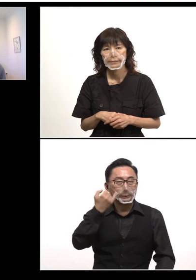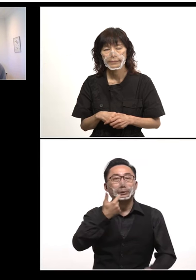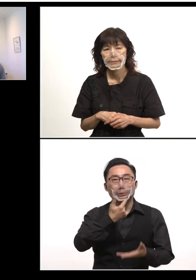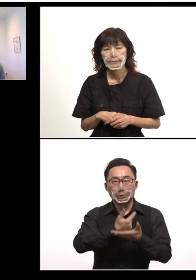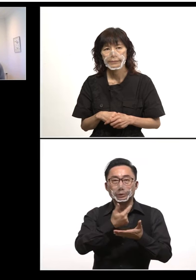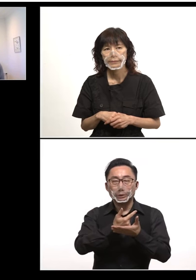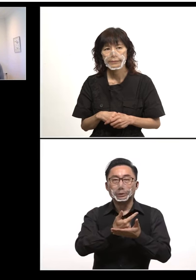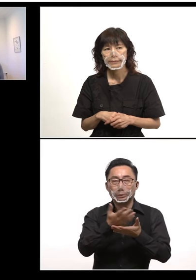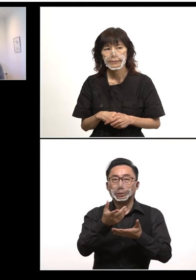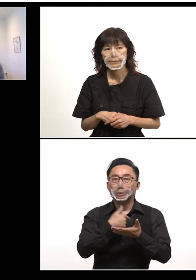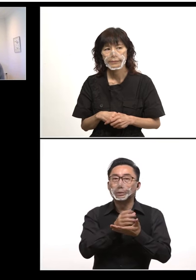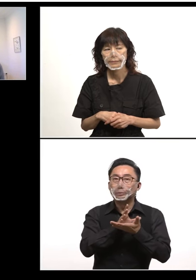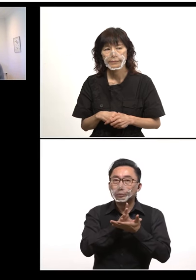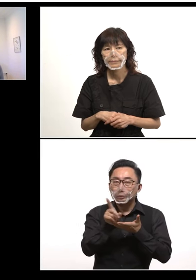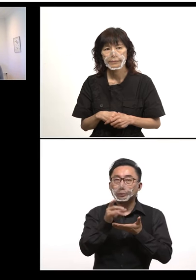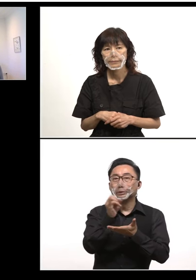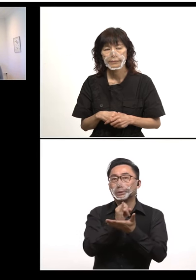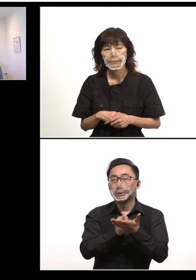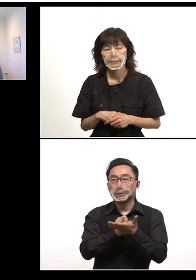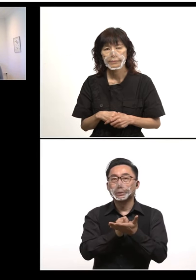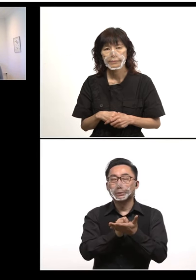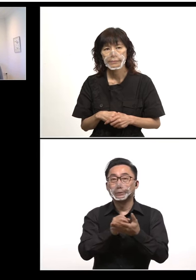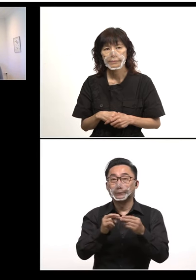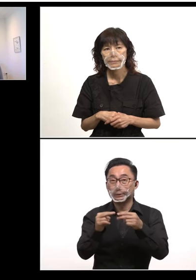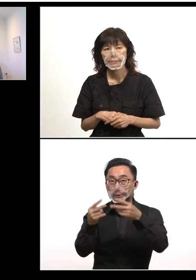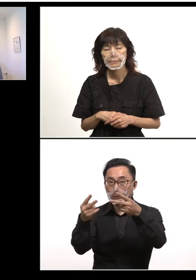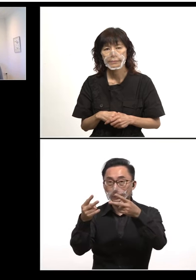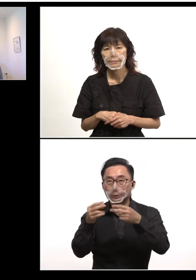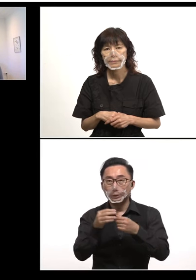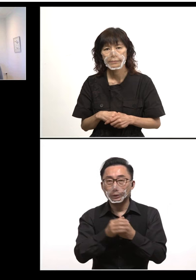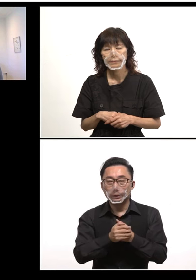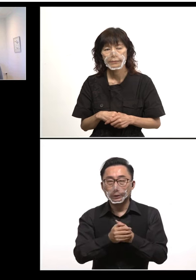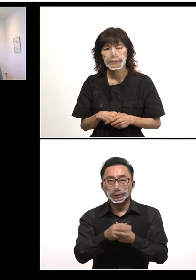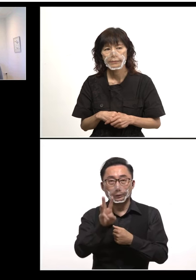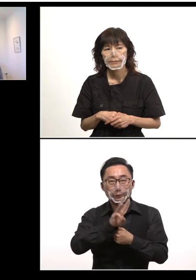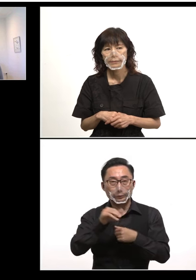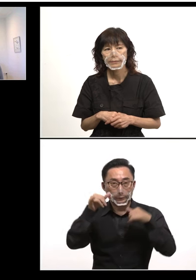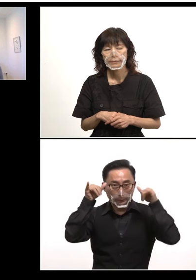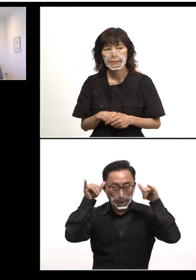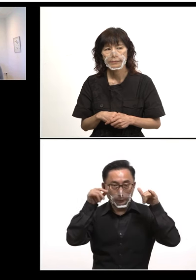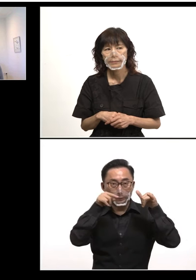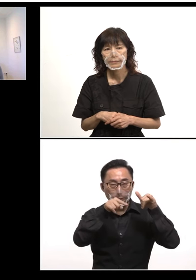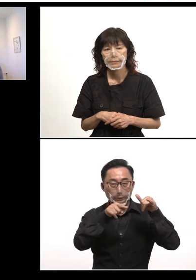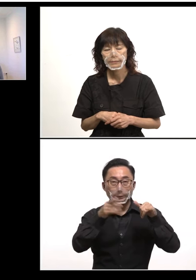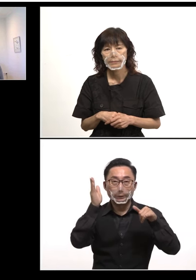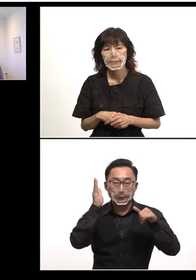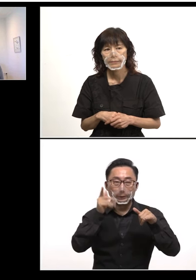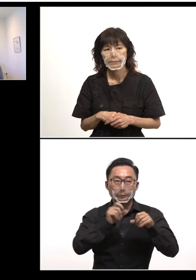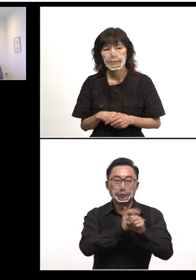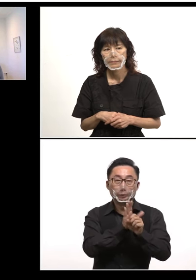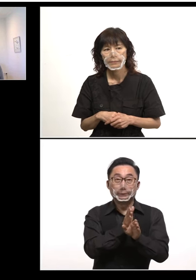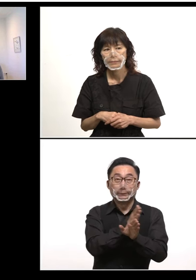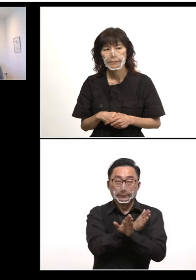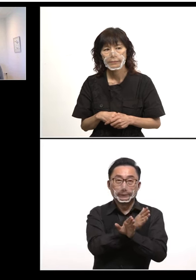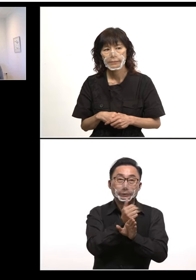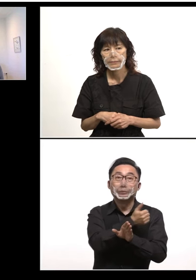are the main thing is Buffalo Boy was created just before the pandemic, so it's mainly Buffalo Boy we're focusing on. And there is